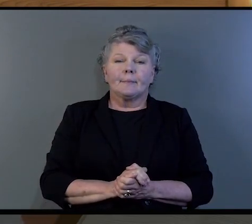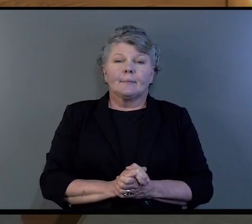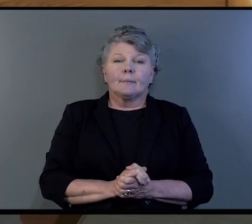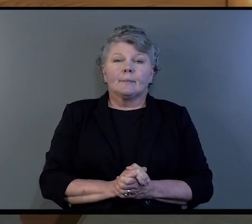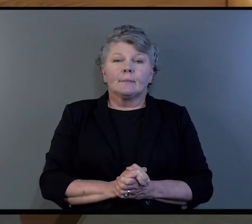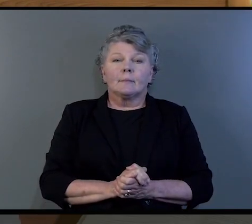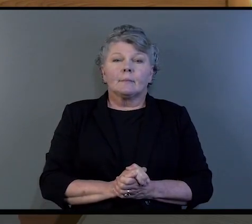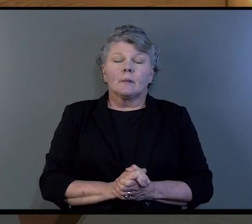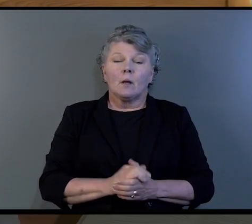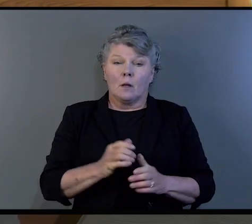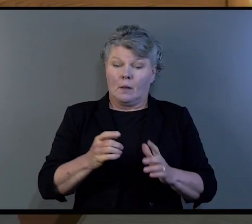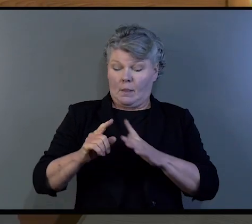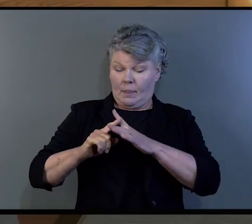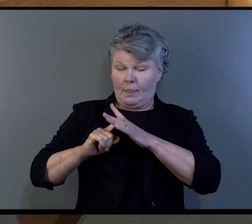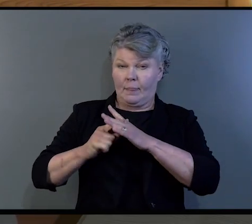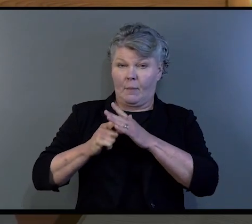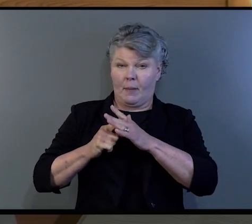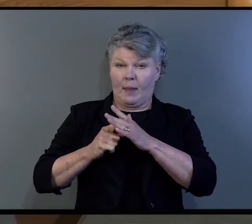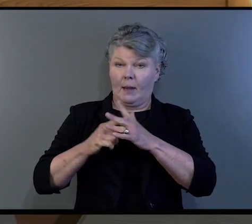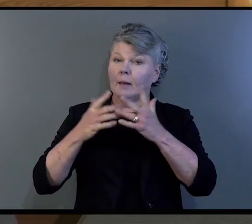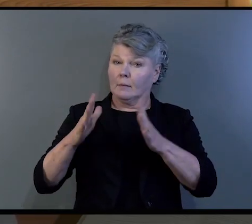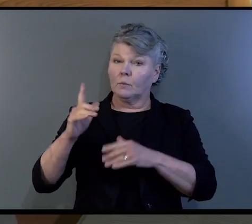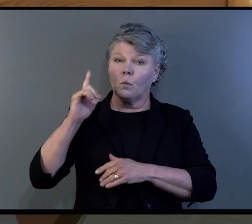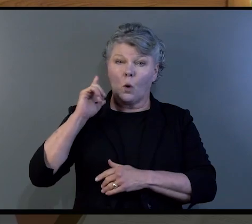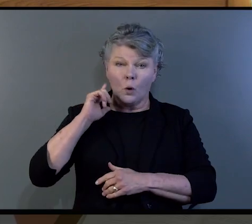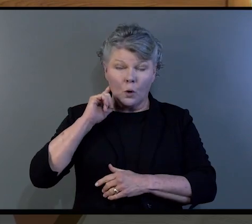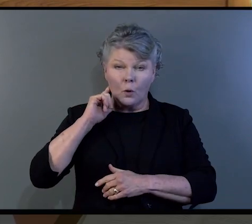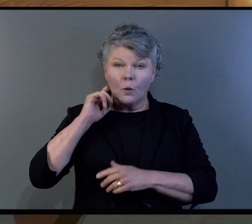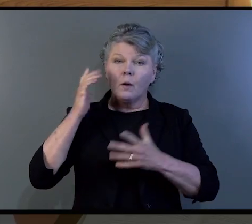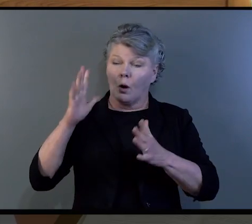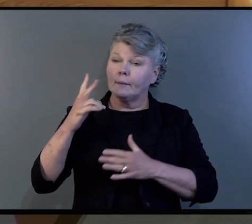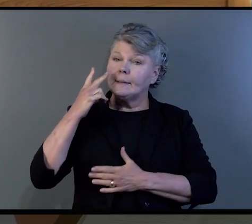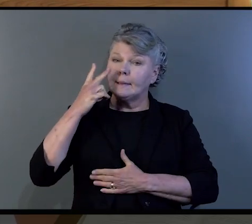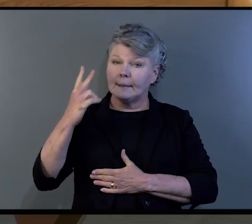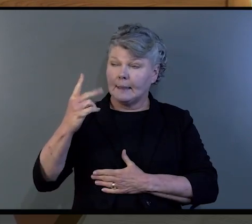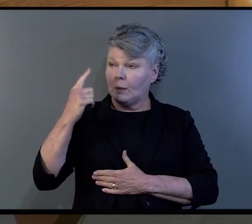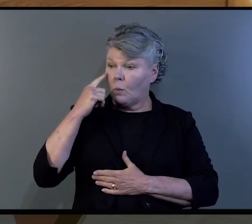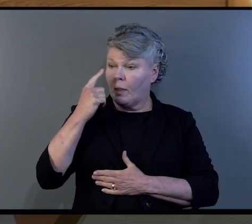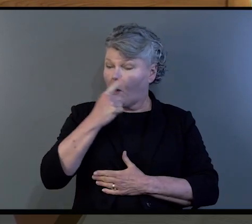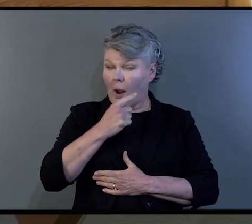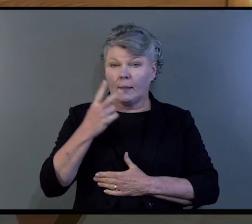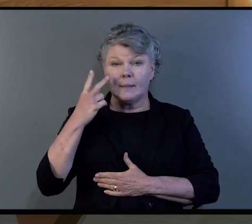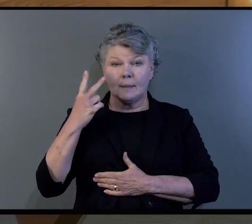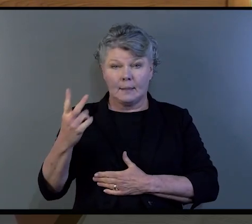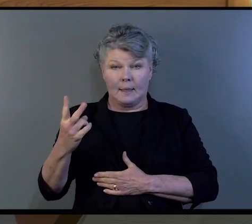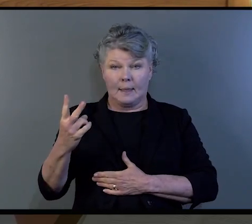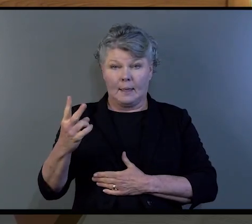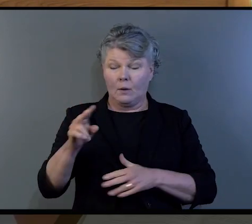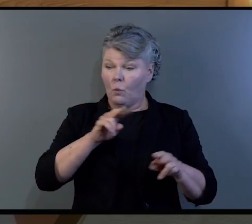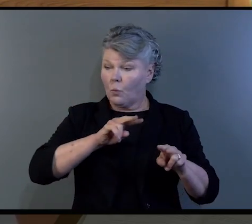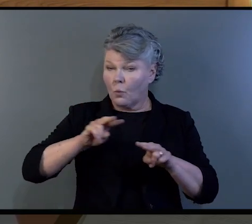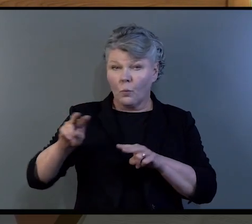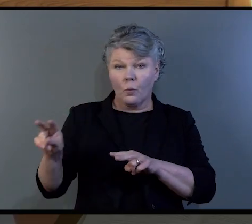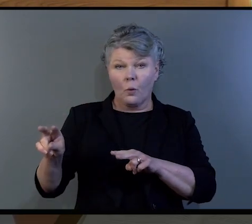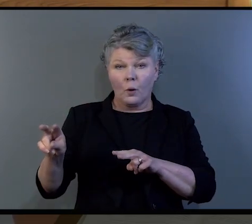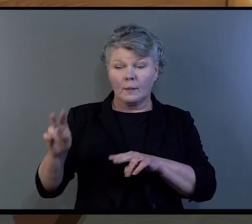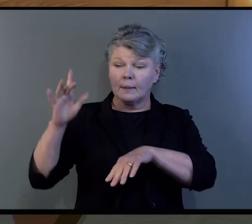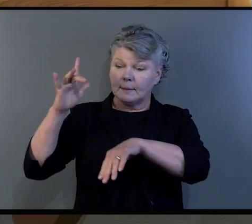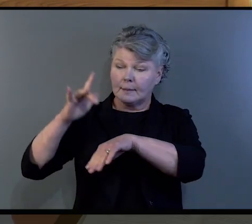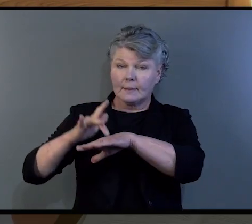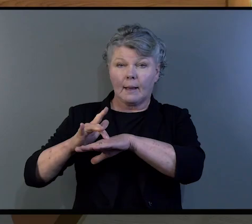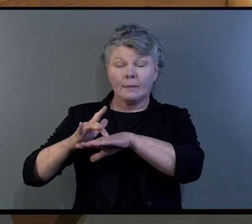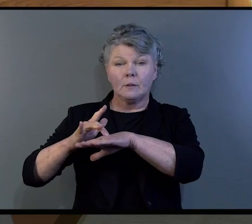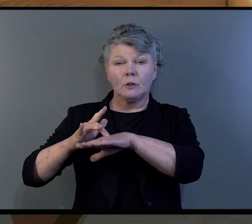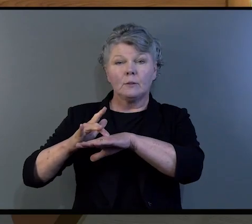That which was from the beginning, which we have heard, which we have seen with our eyes, which we have looked upon and have touched